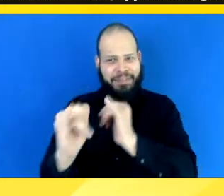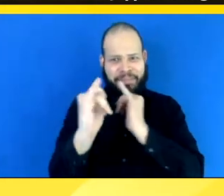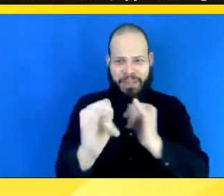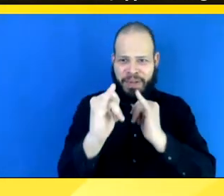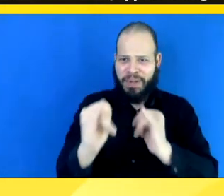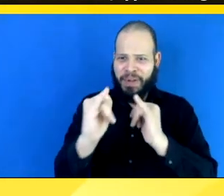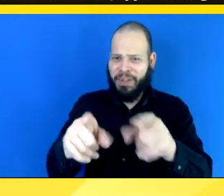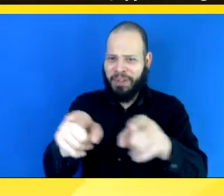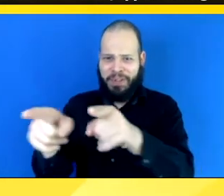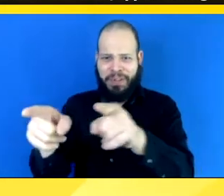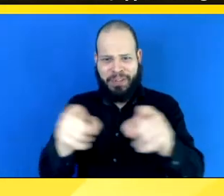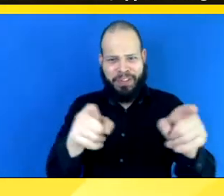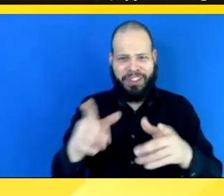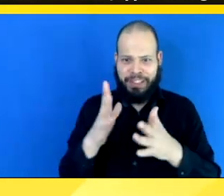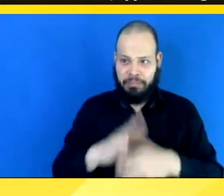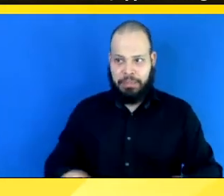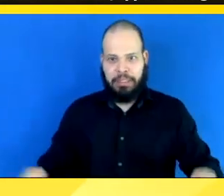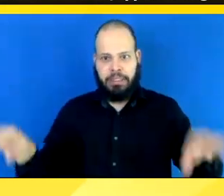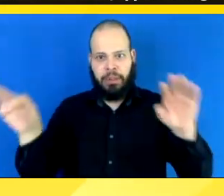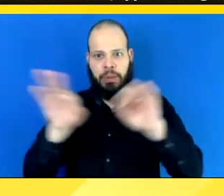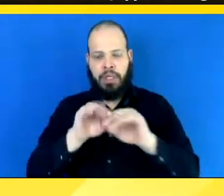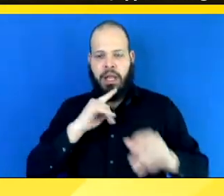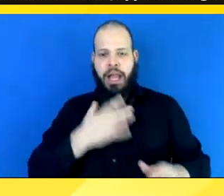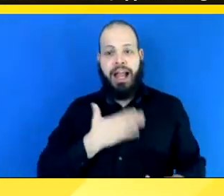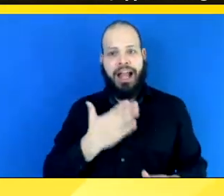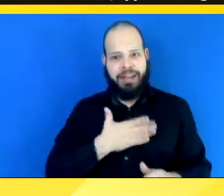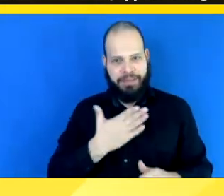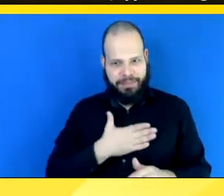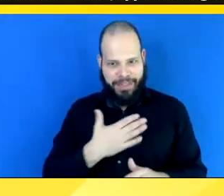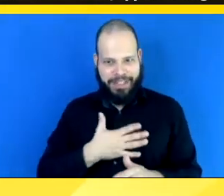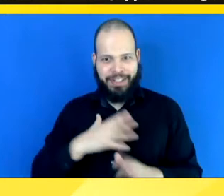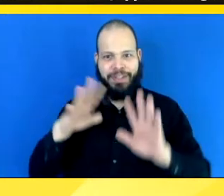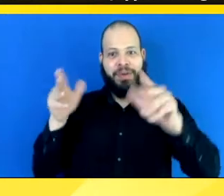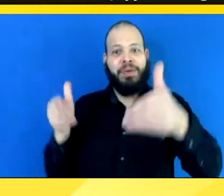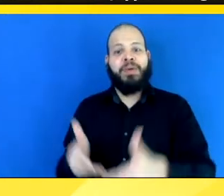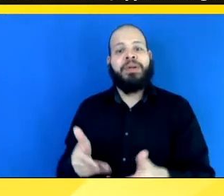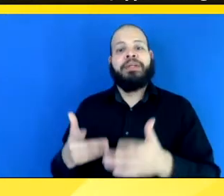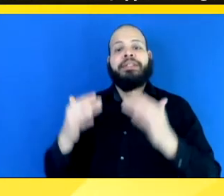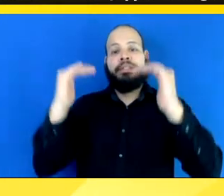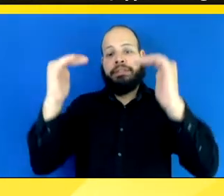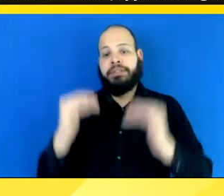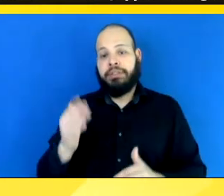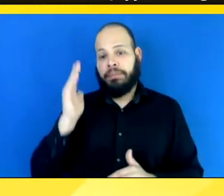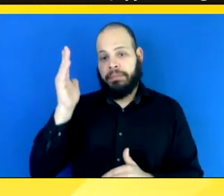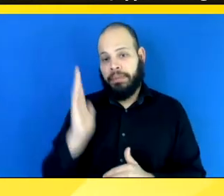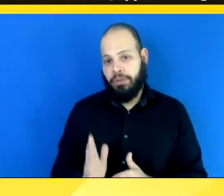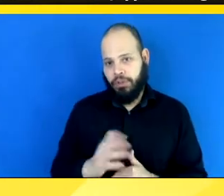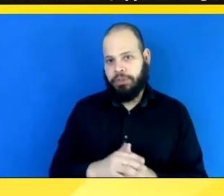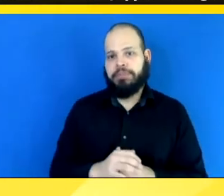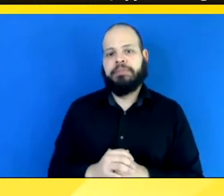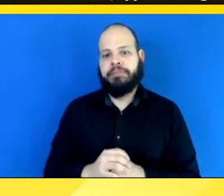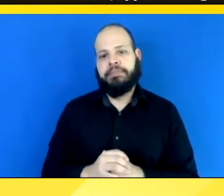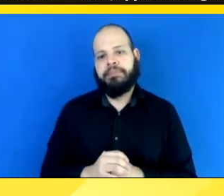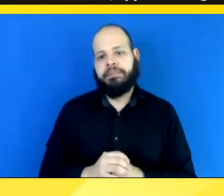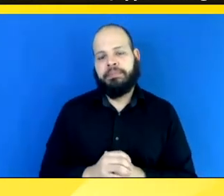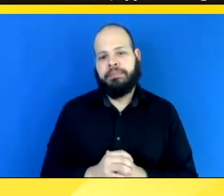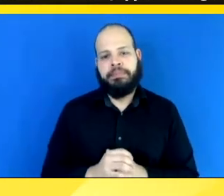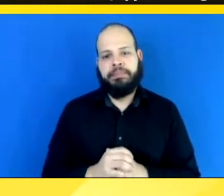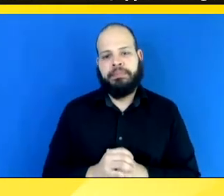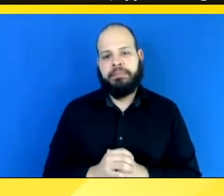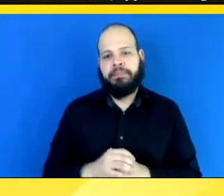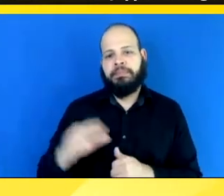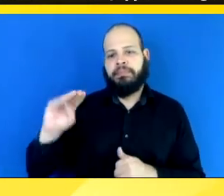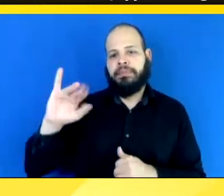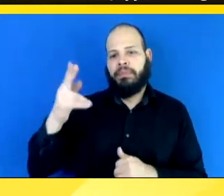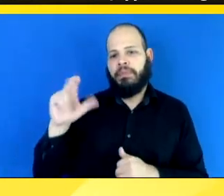so delighted to be able to introduce next Mr. Michael Foster. We are not related, but we do have the same last name. But he's